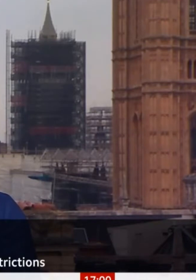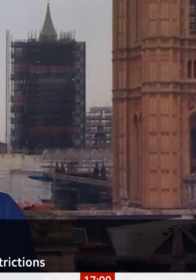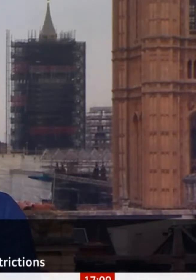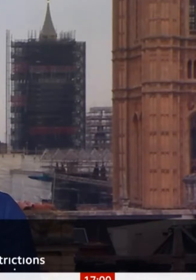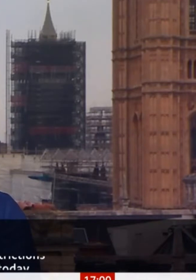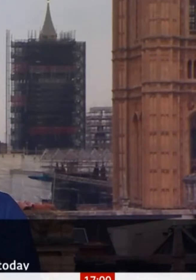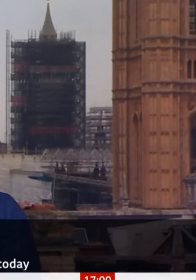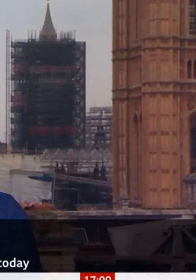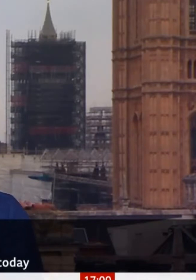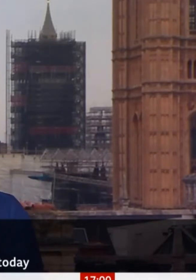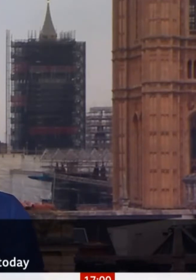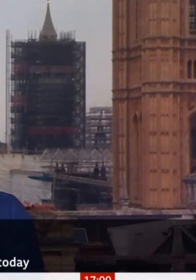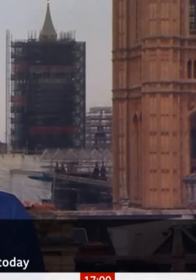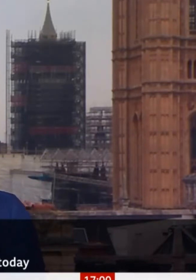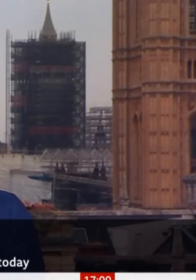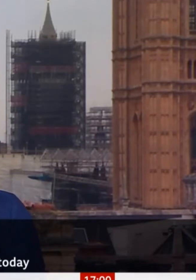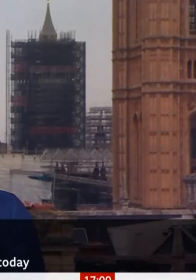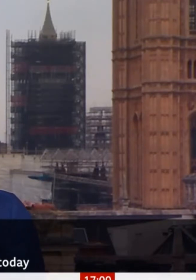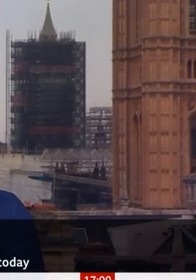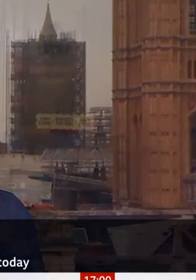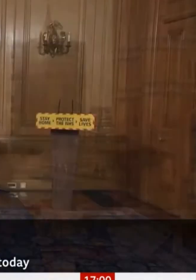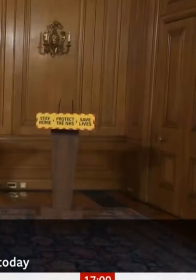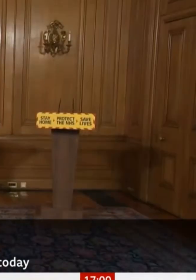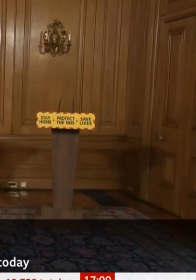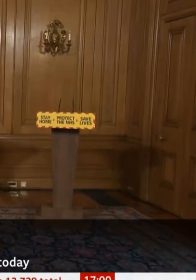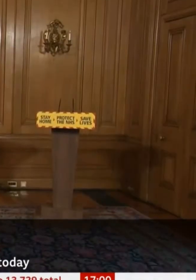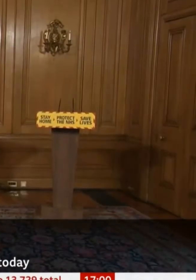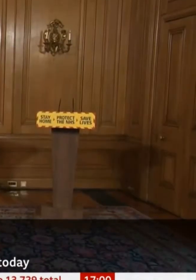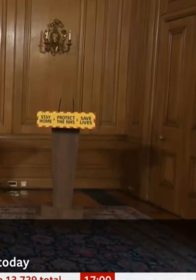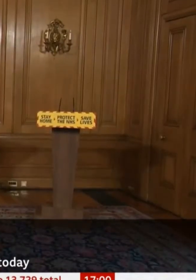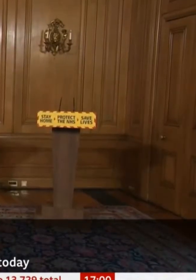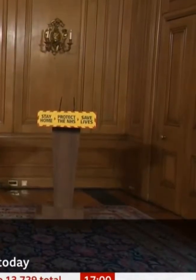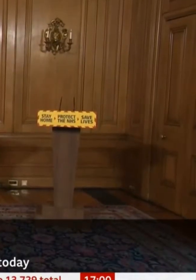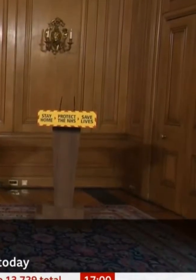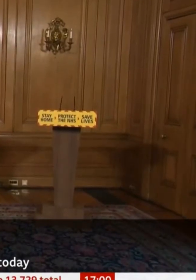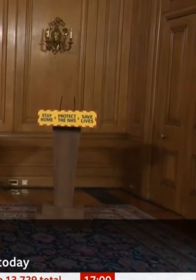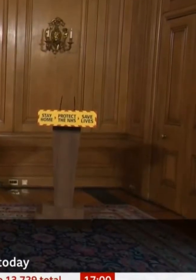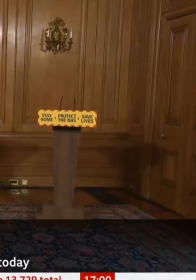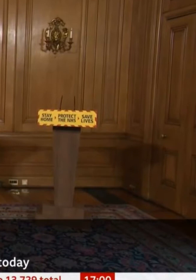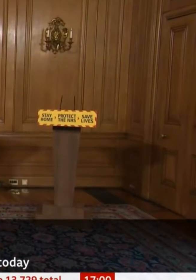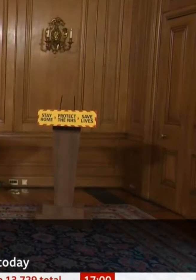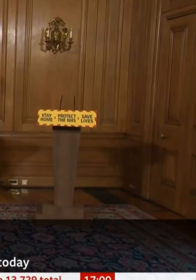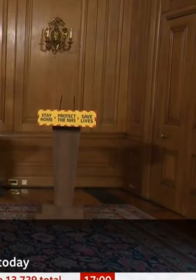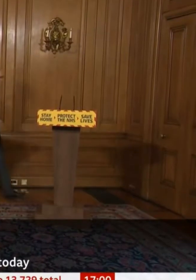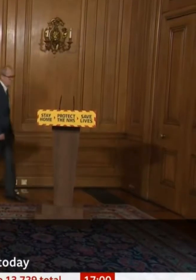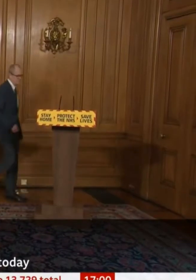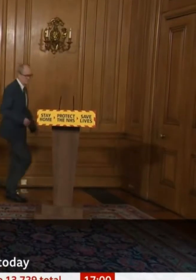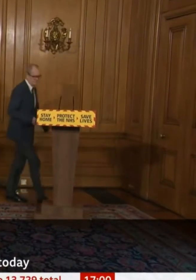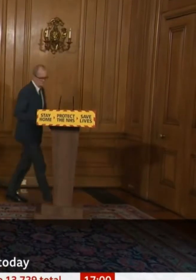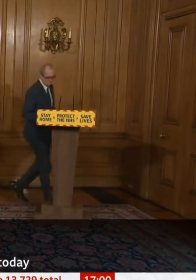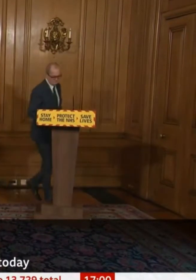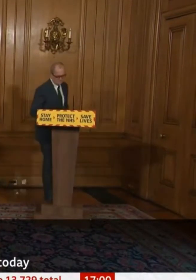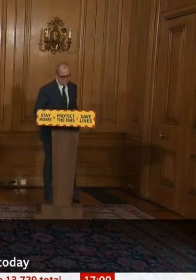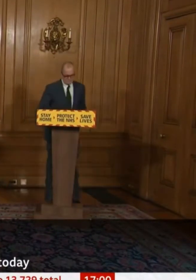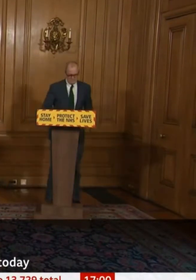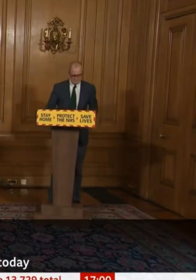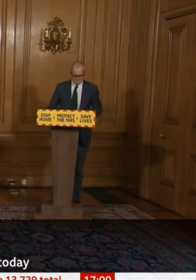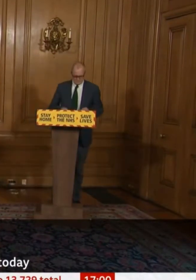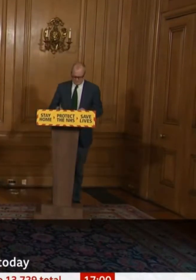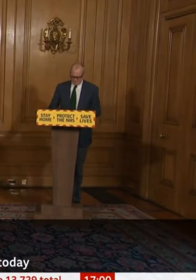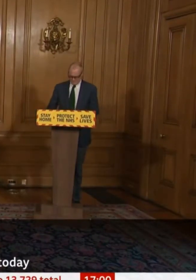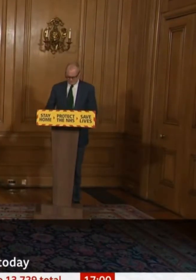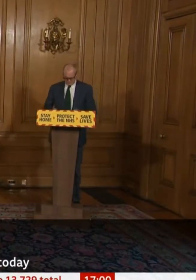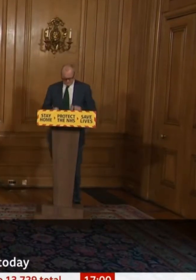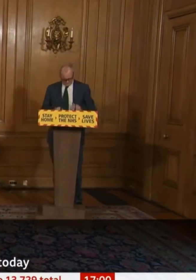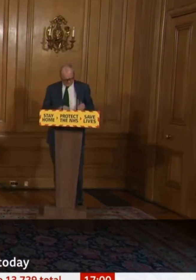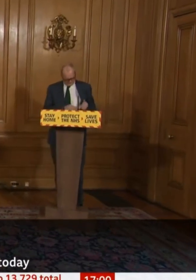infections. Getting this right is crucial. That's what their ministers are very mindful of. They don't want to OK, Vicky, so I'm going to interrupt you there.